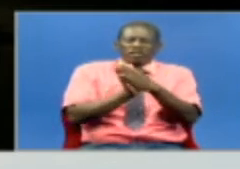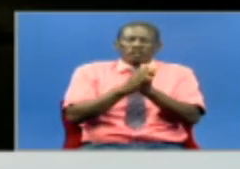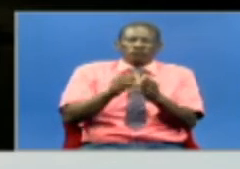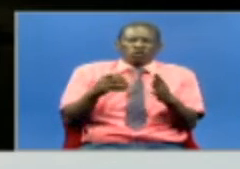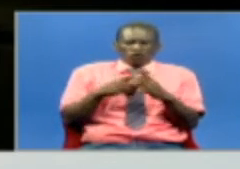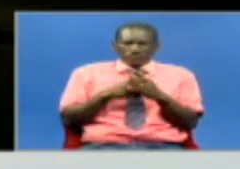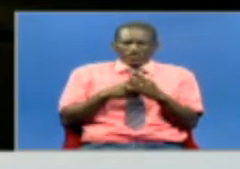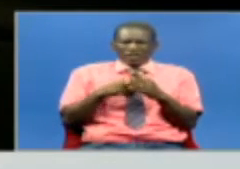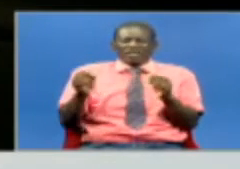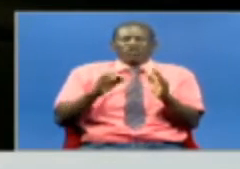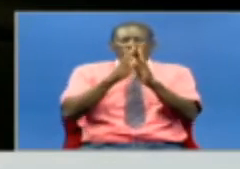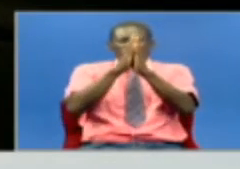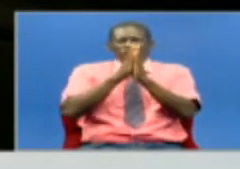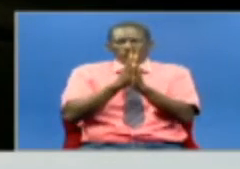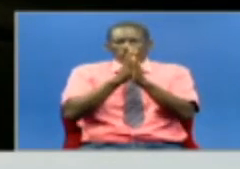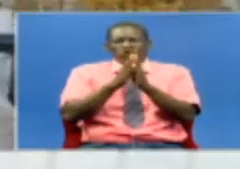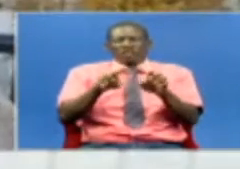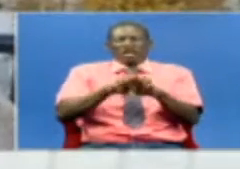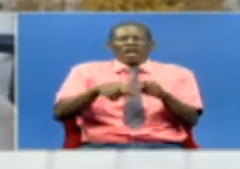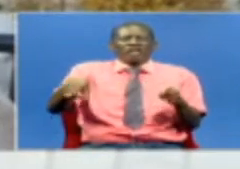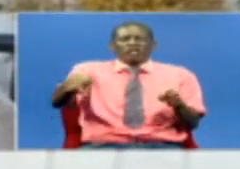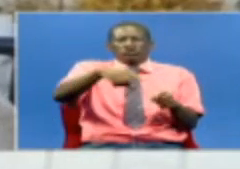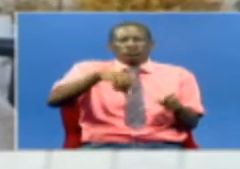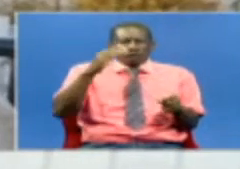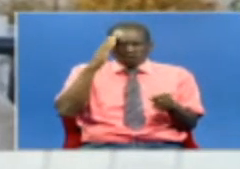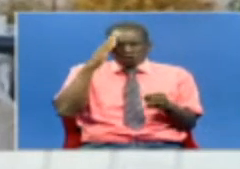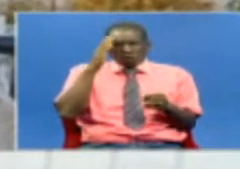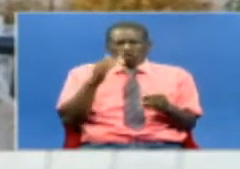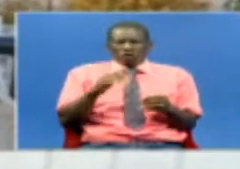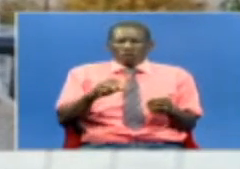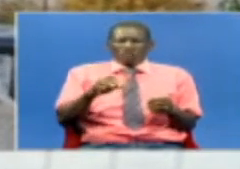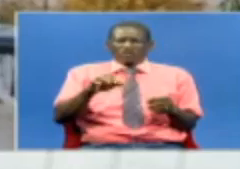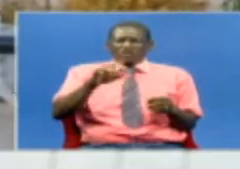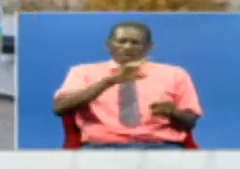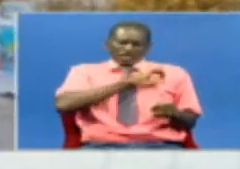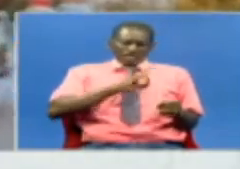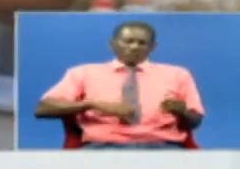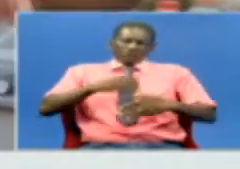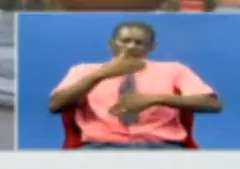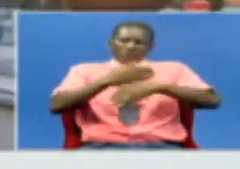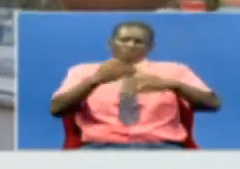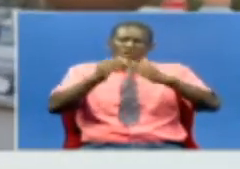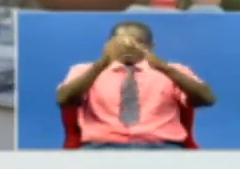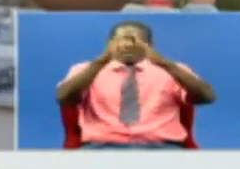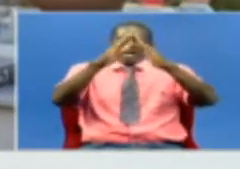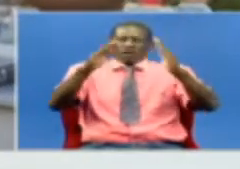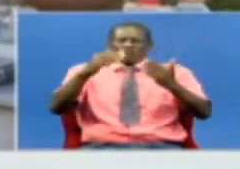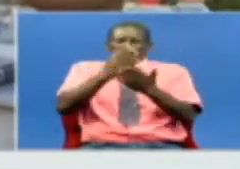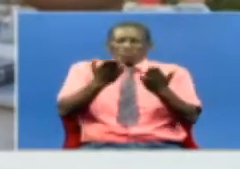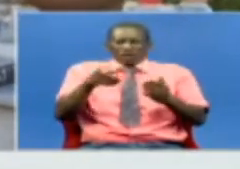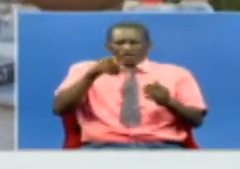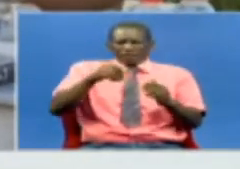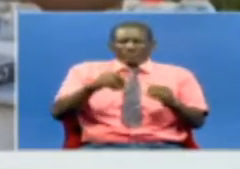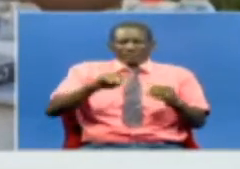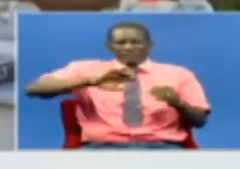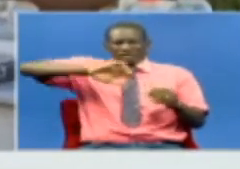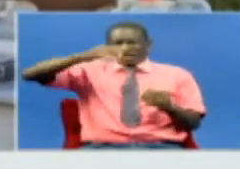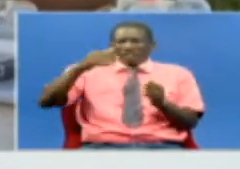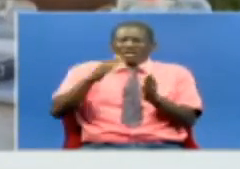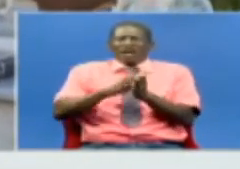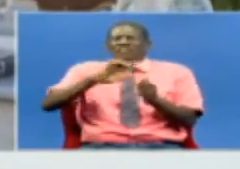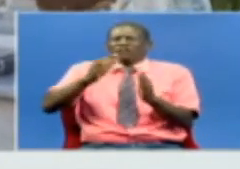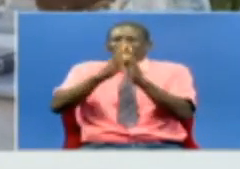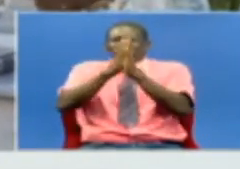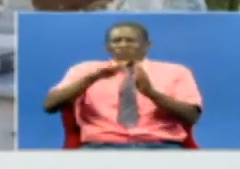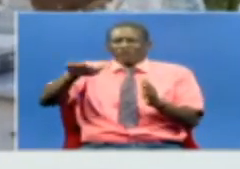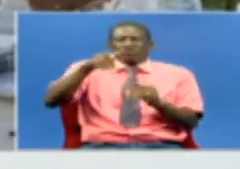of religion as we know it. Later on, when David built his house somewhere on this hill, his son Solomon built the first temple up there.